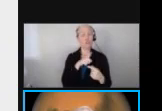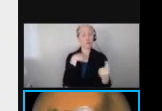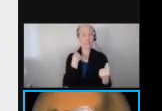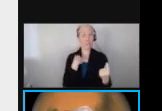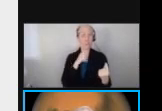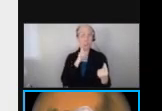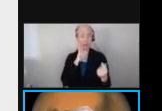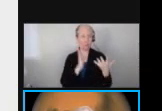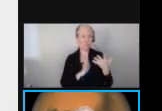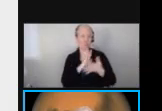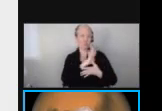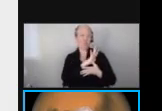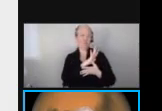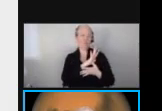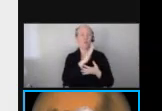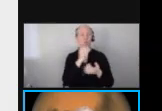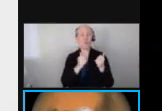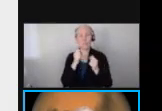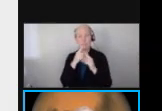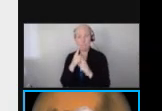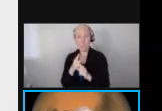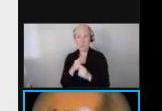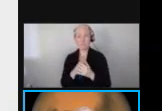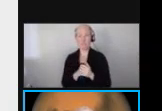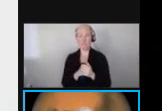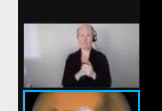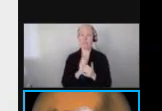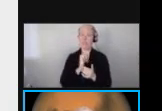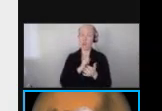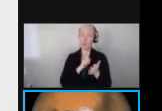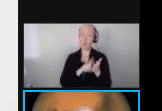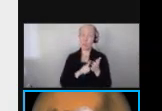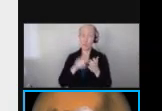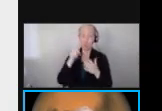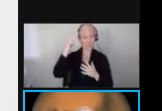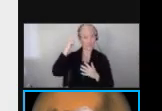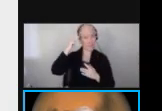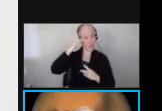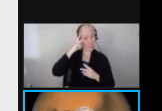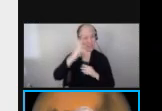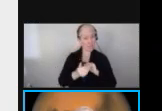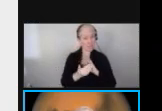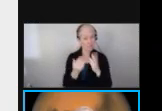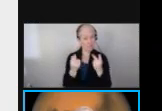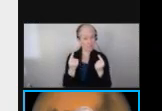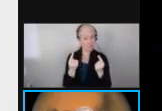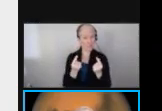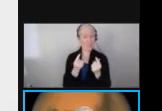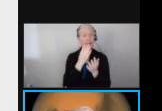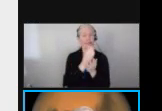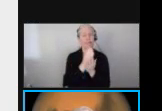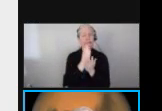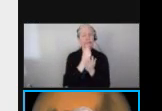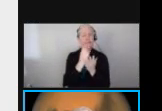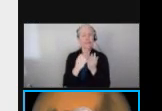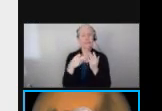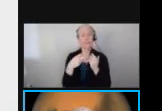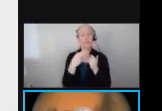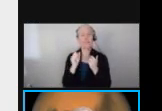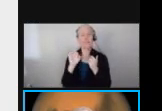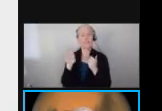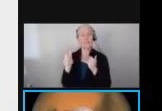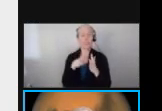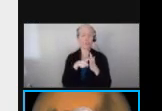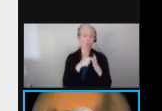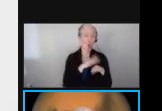missions. And our research philosophy is to do a phased approach. So we do work on Earth, we